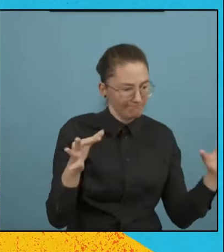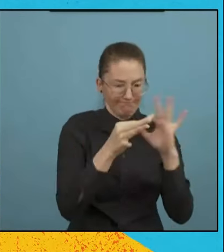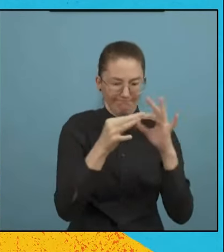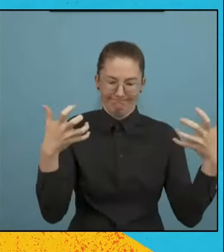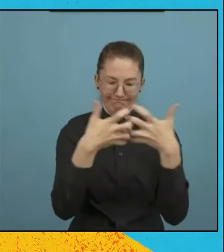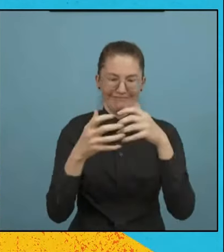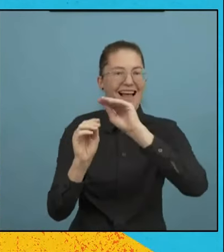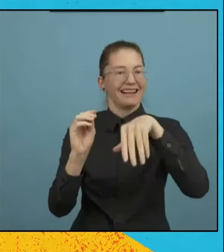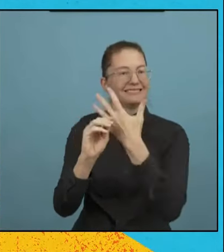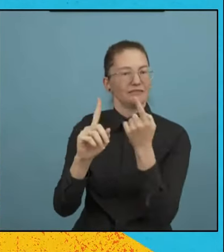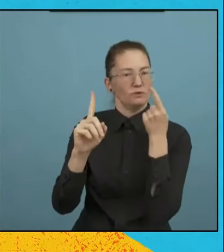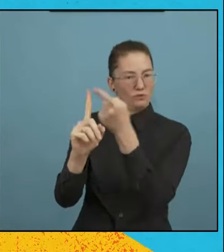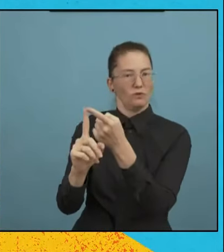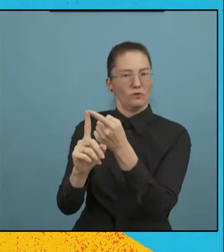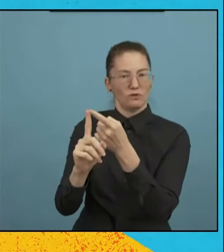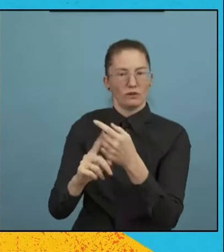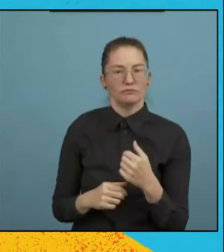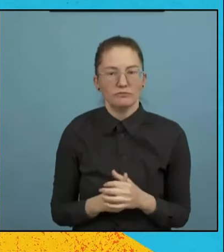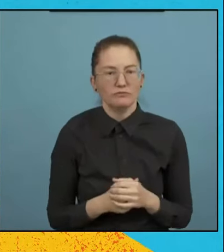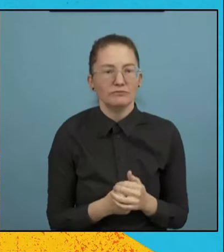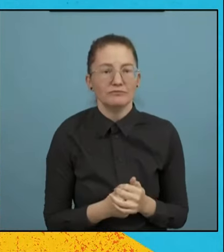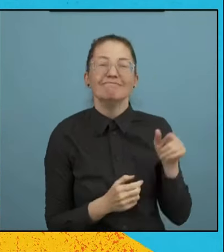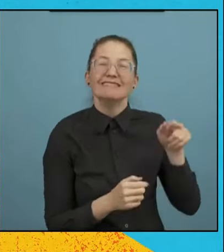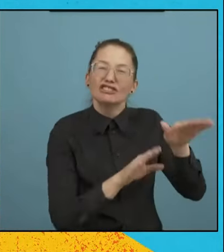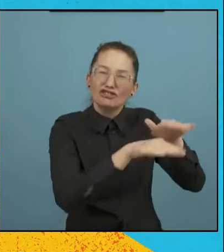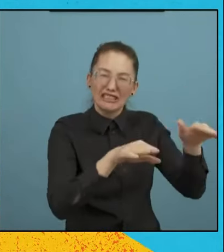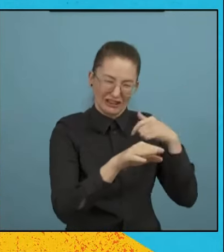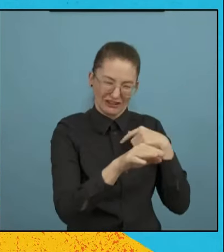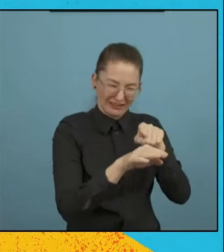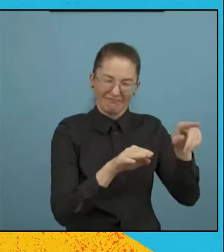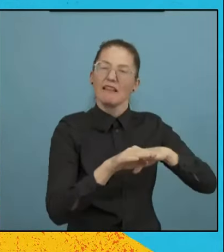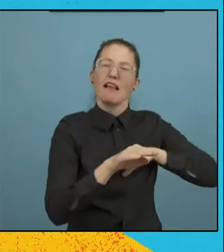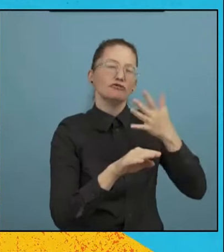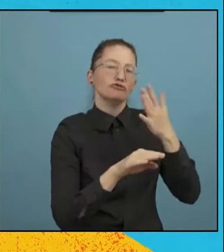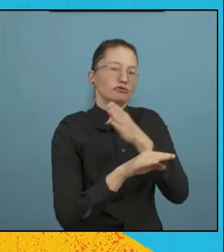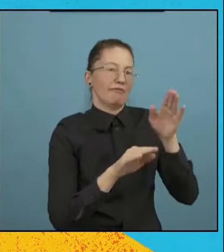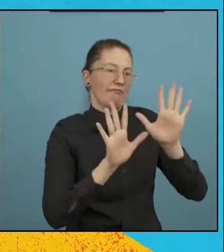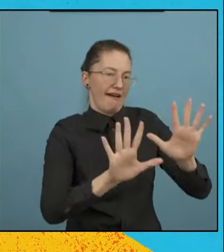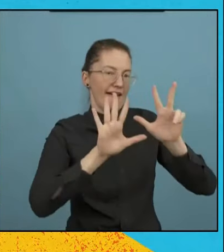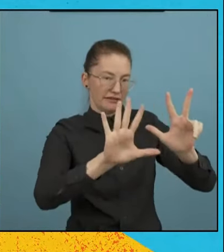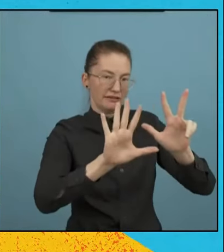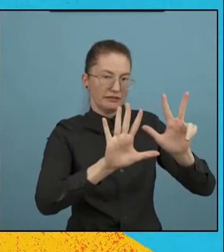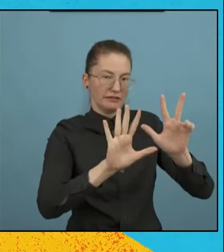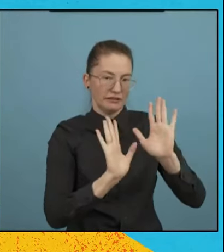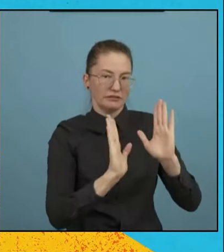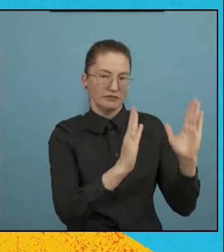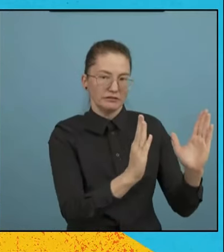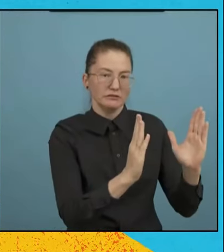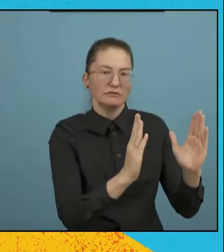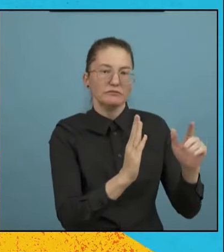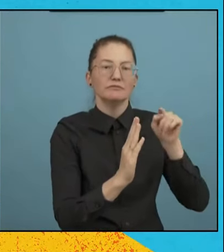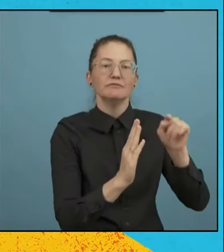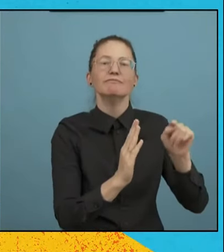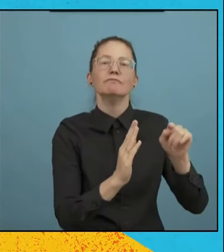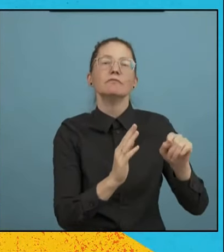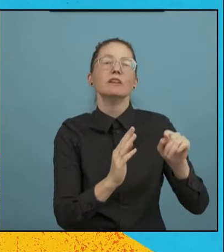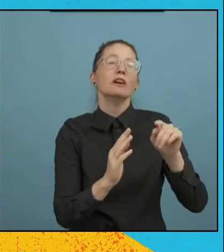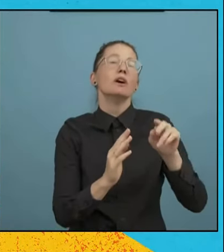own right and recognizing children's rights to participate in decision-making that impact their lives.